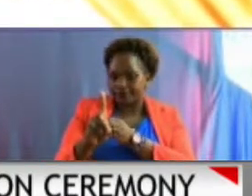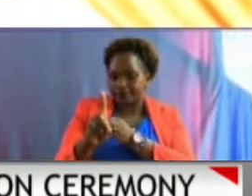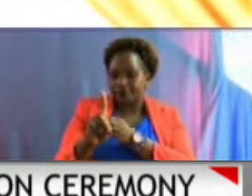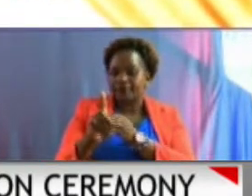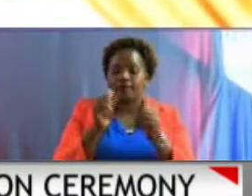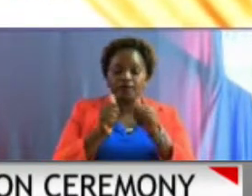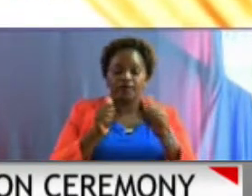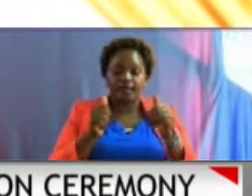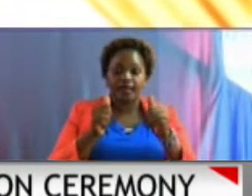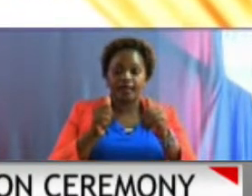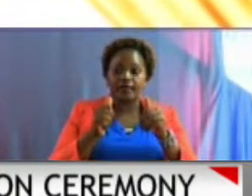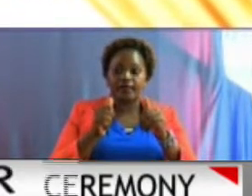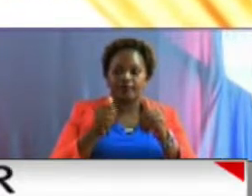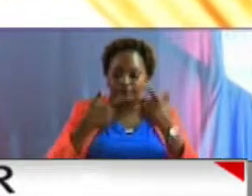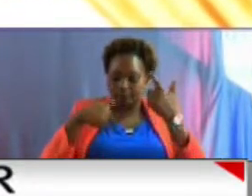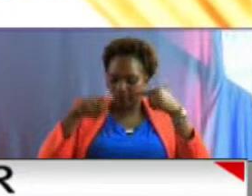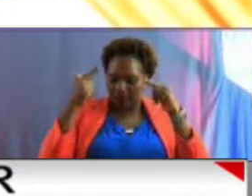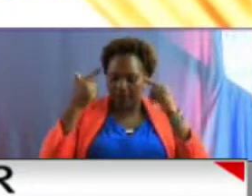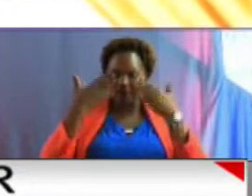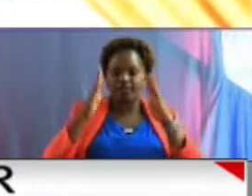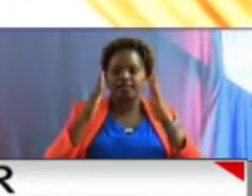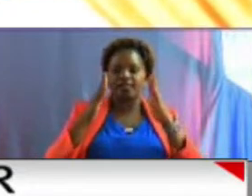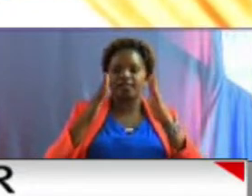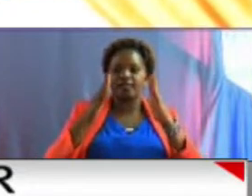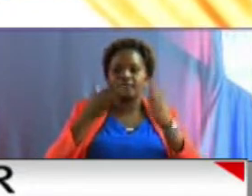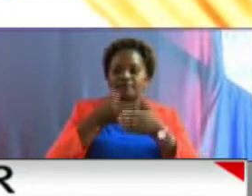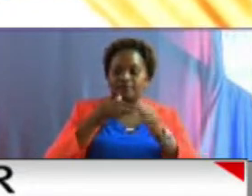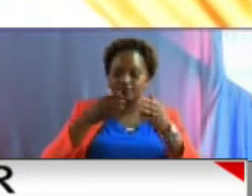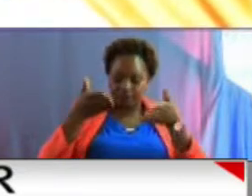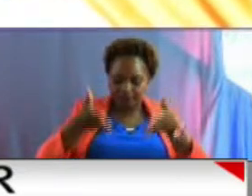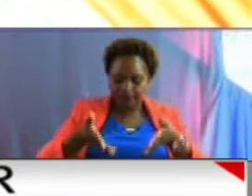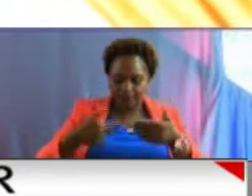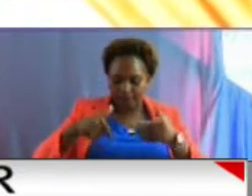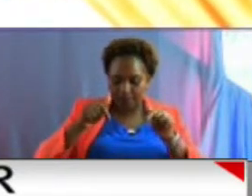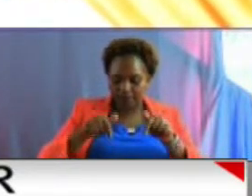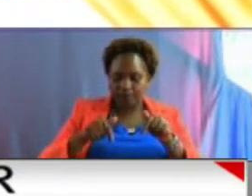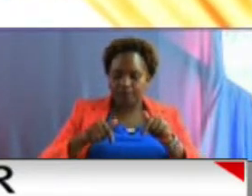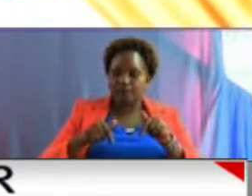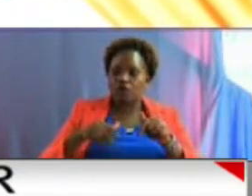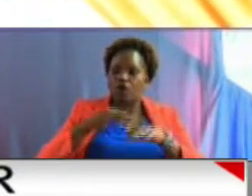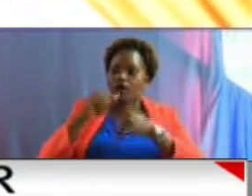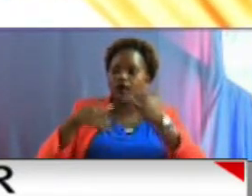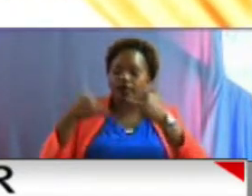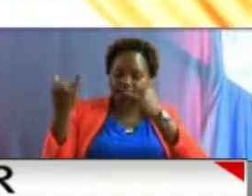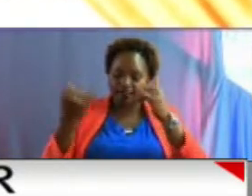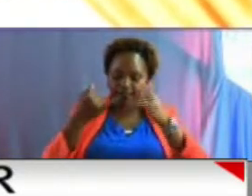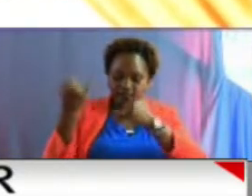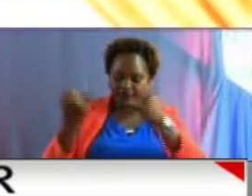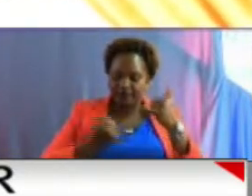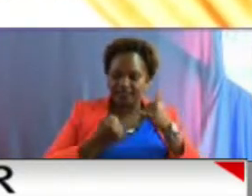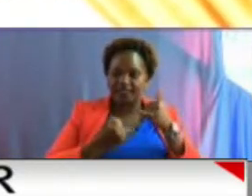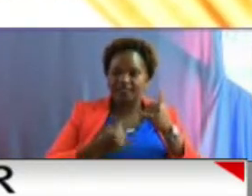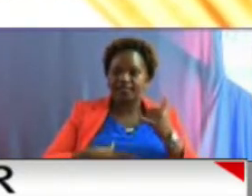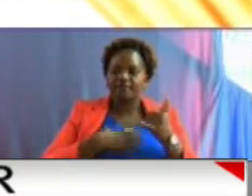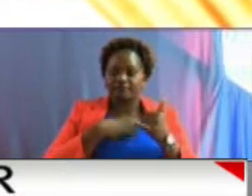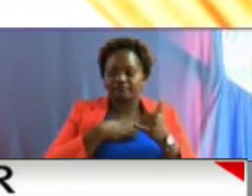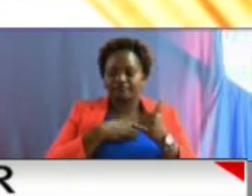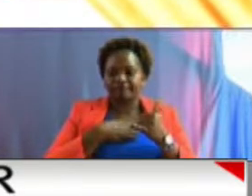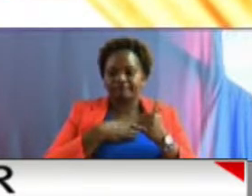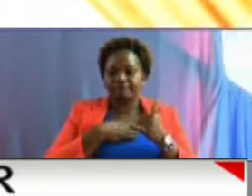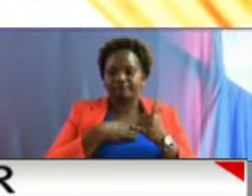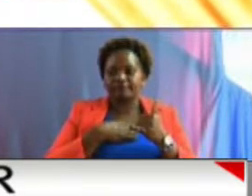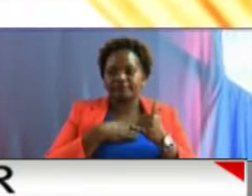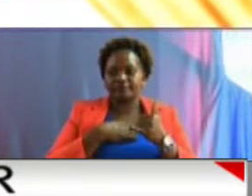2021, which has made it possible for us to be here today, distinguished guests, ladies and